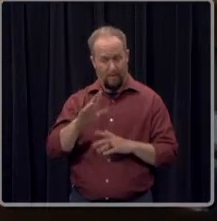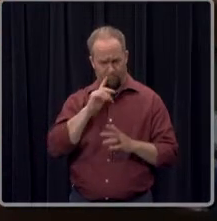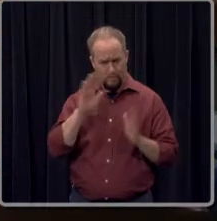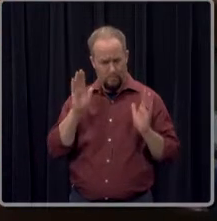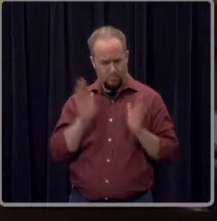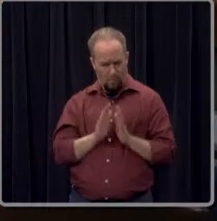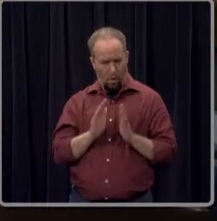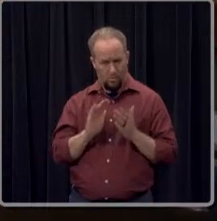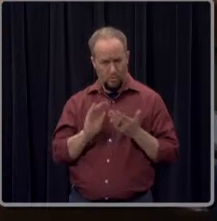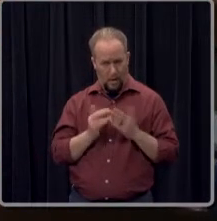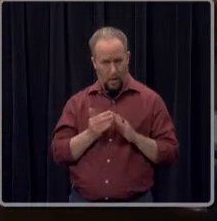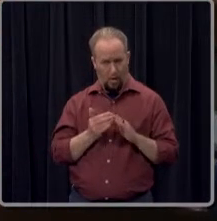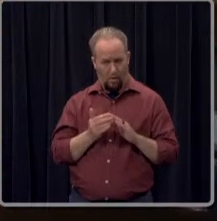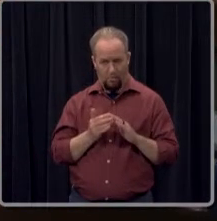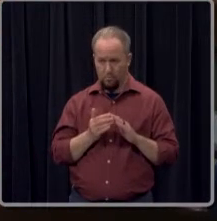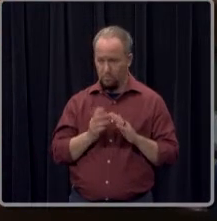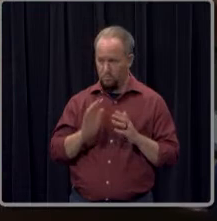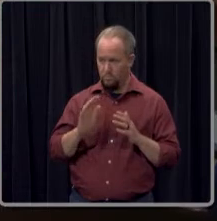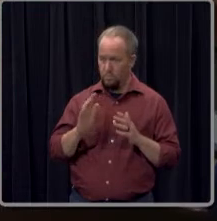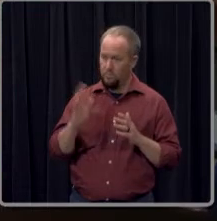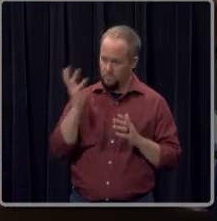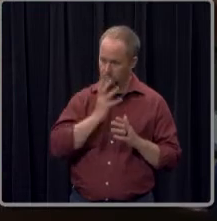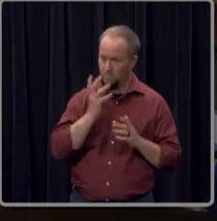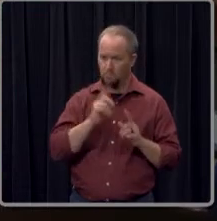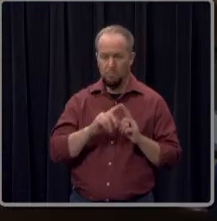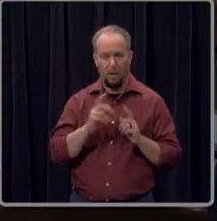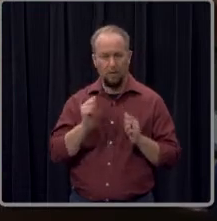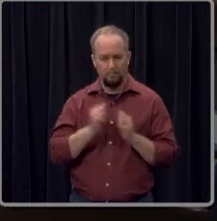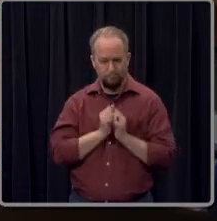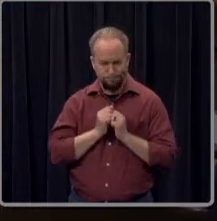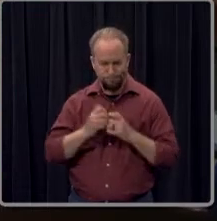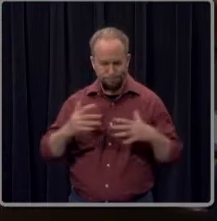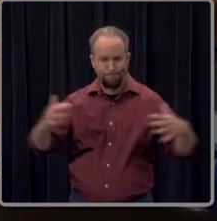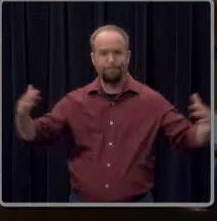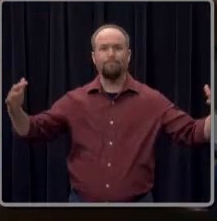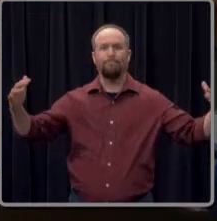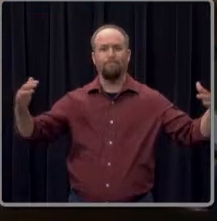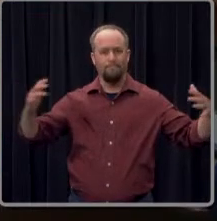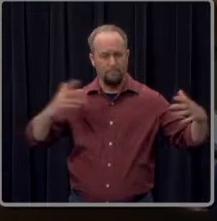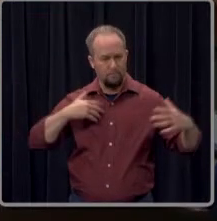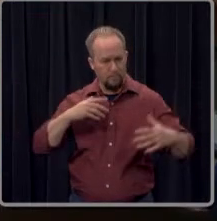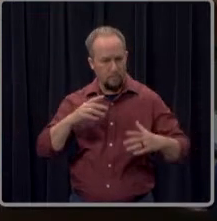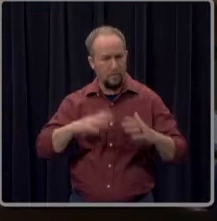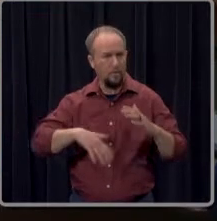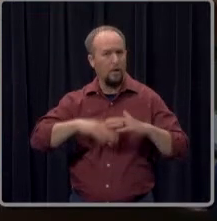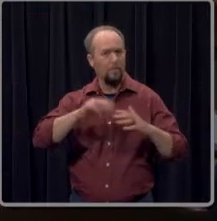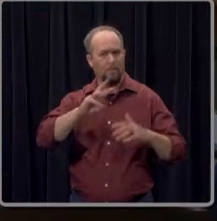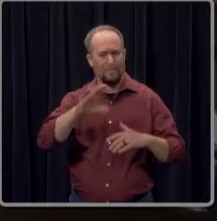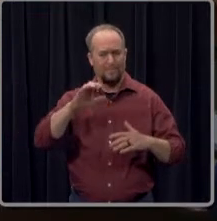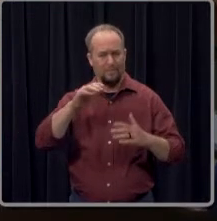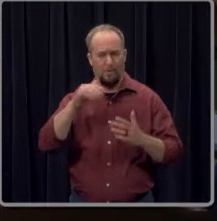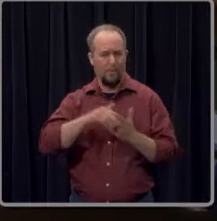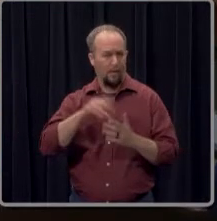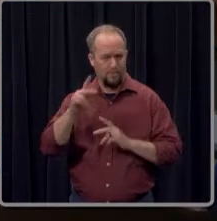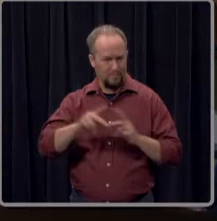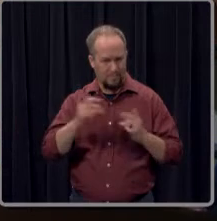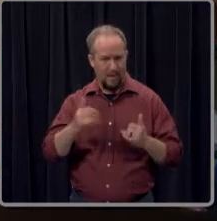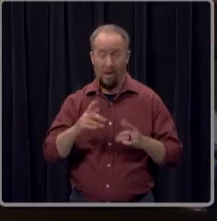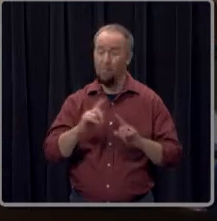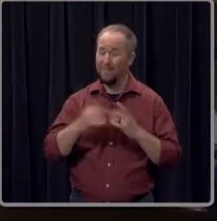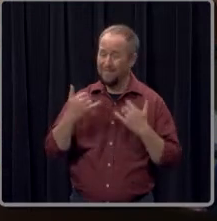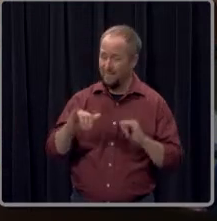Johnson County was in 1965, the explosive growth to 600,000 people, yet the number